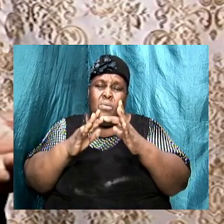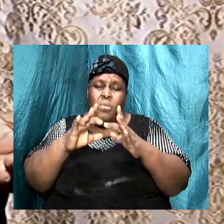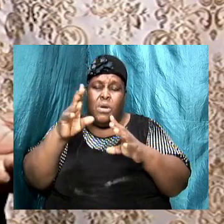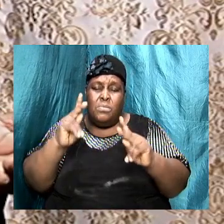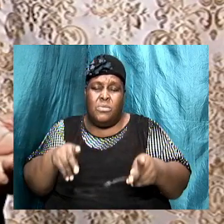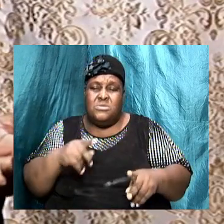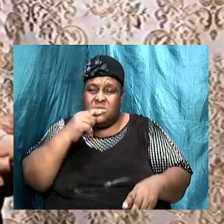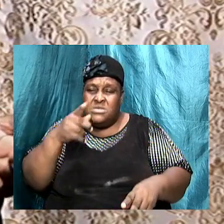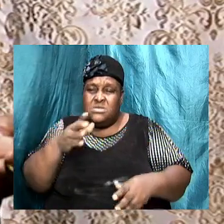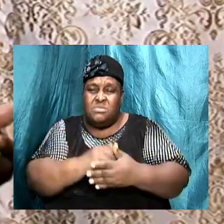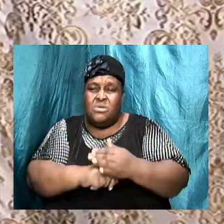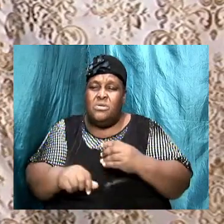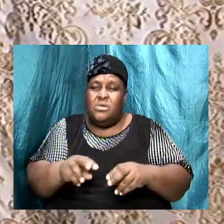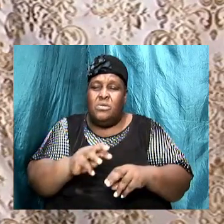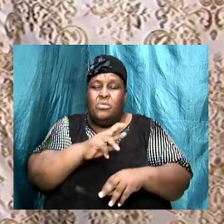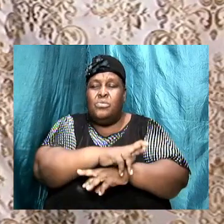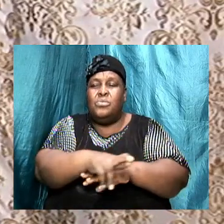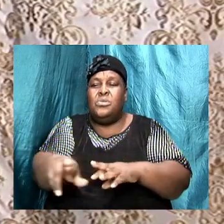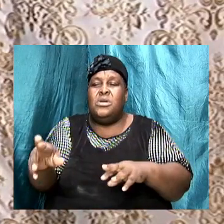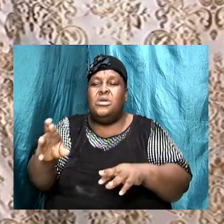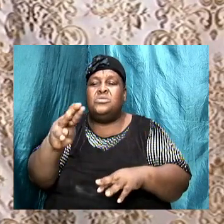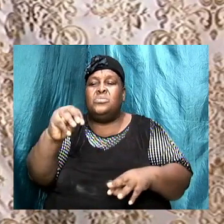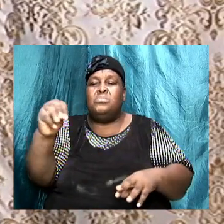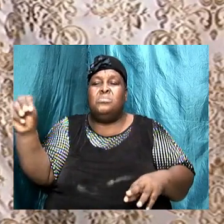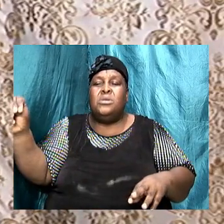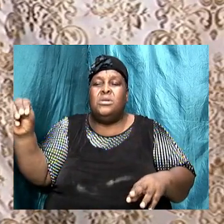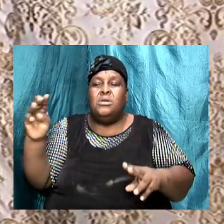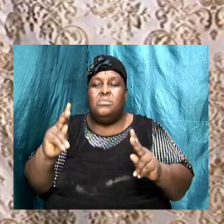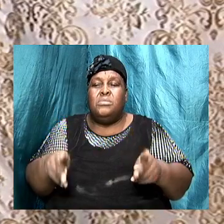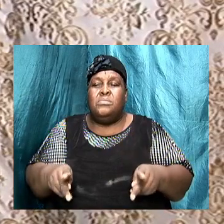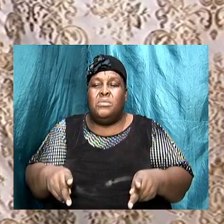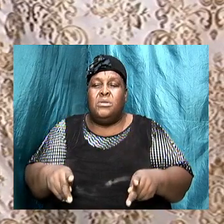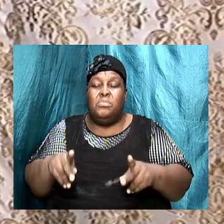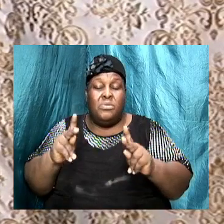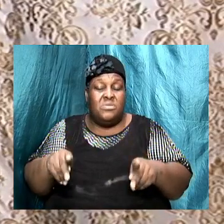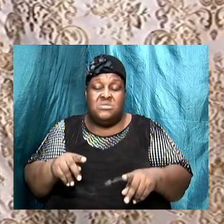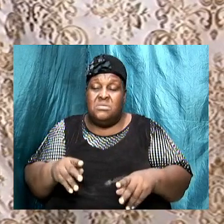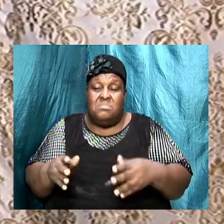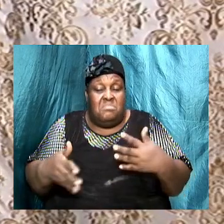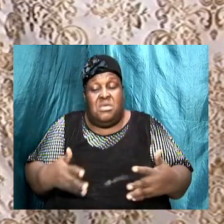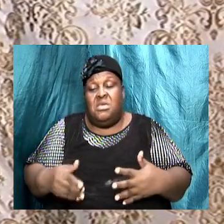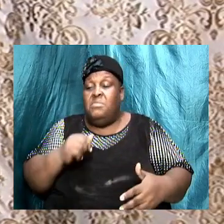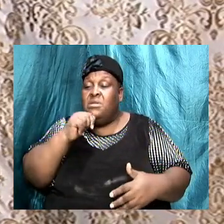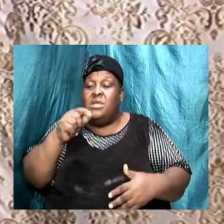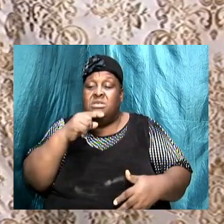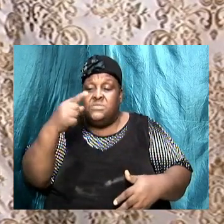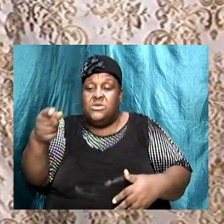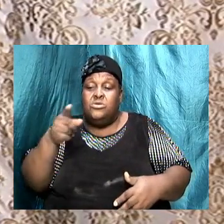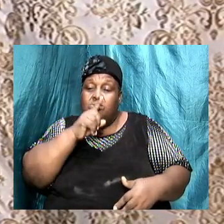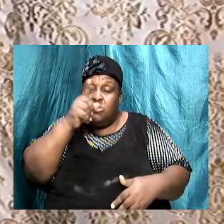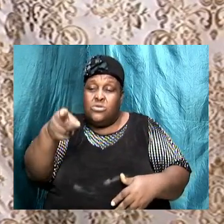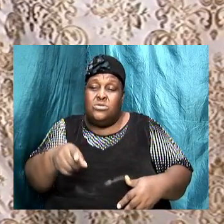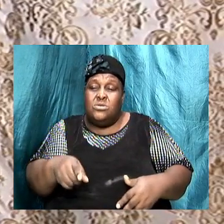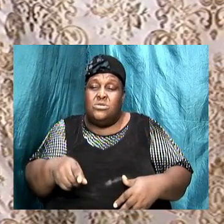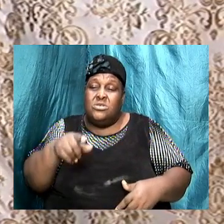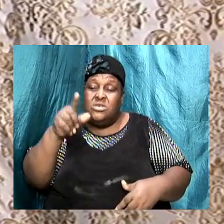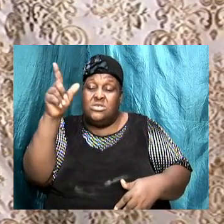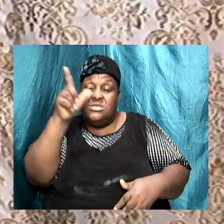million people. And the person might not even be talking truth. And what we are seeing right around us is just